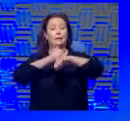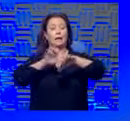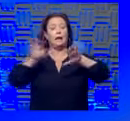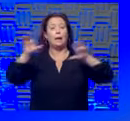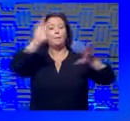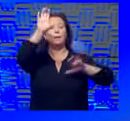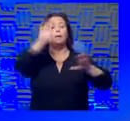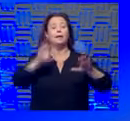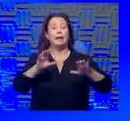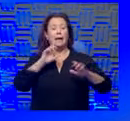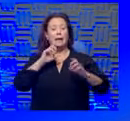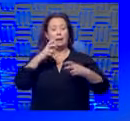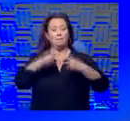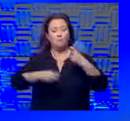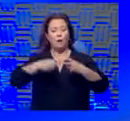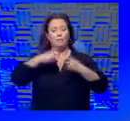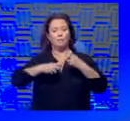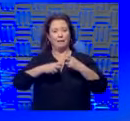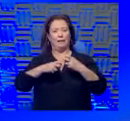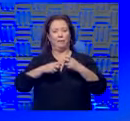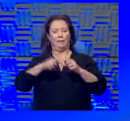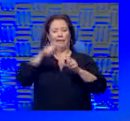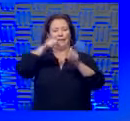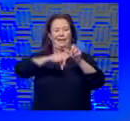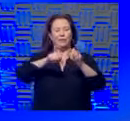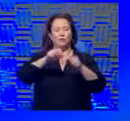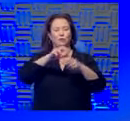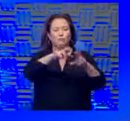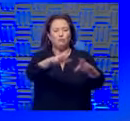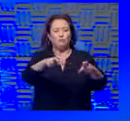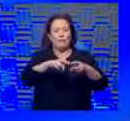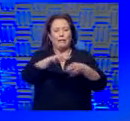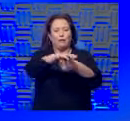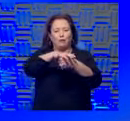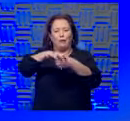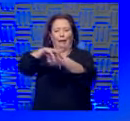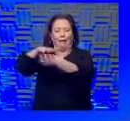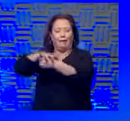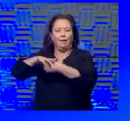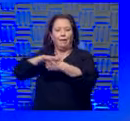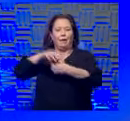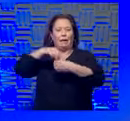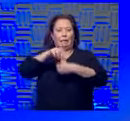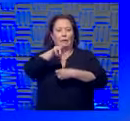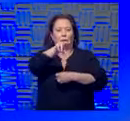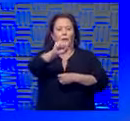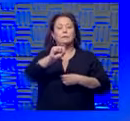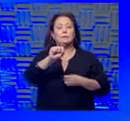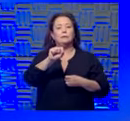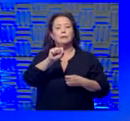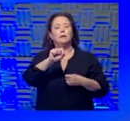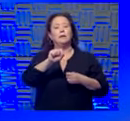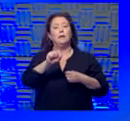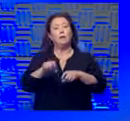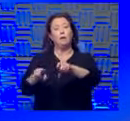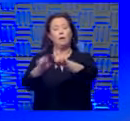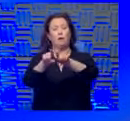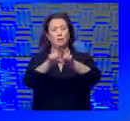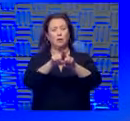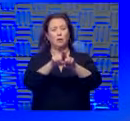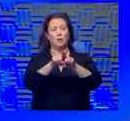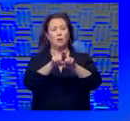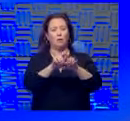inherent issues within each specific geographic region within the United States, in addition to